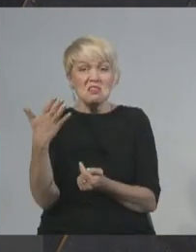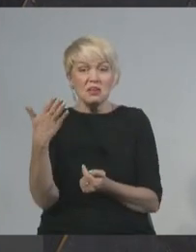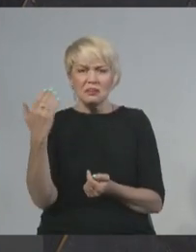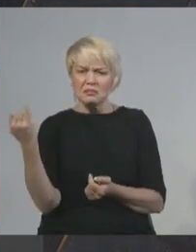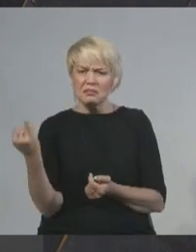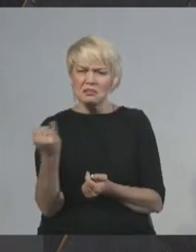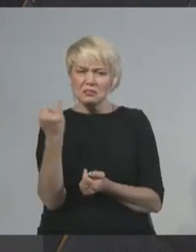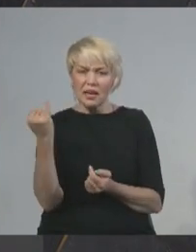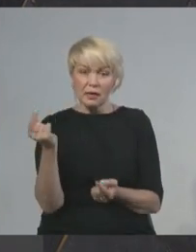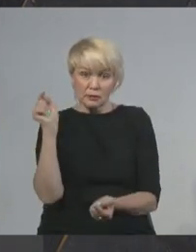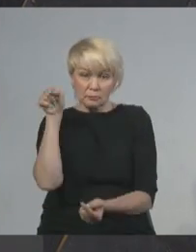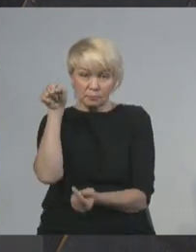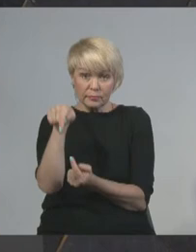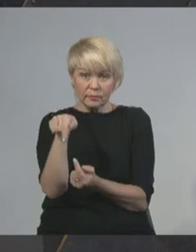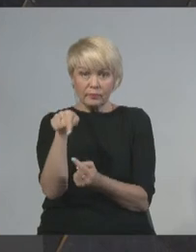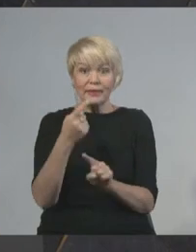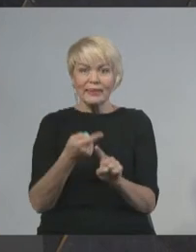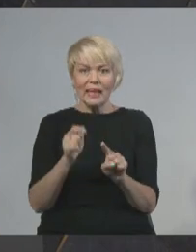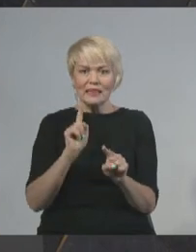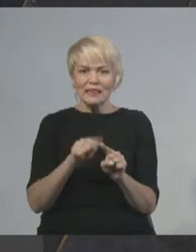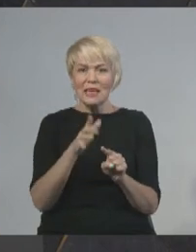were interested in